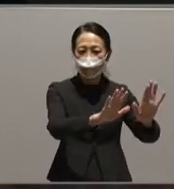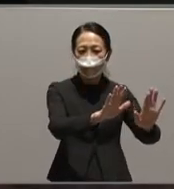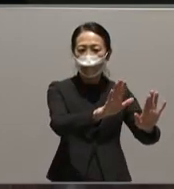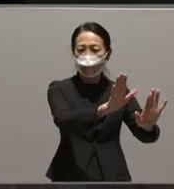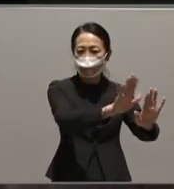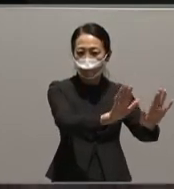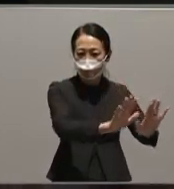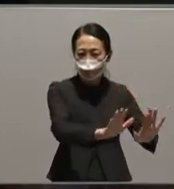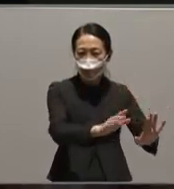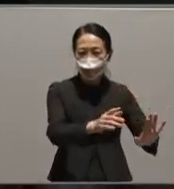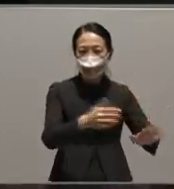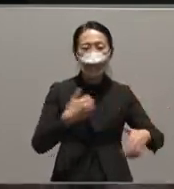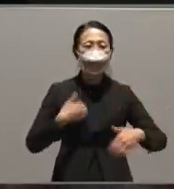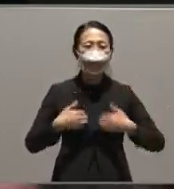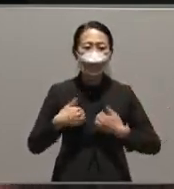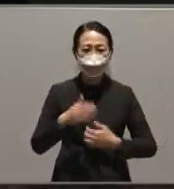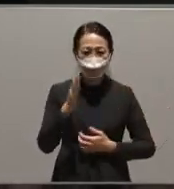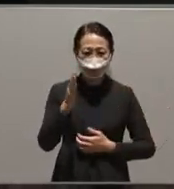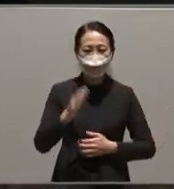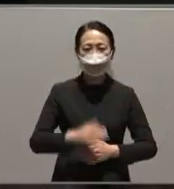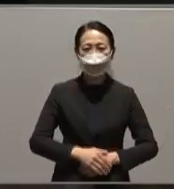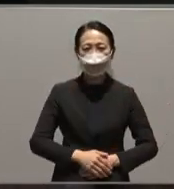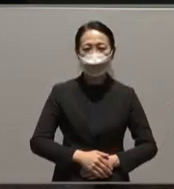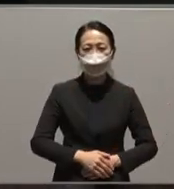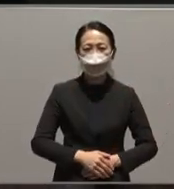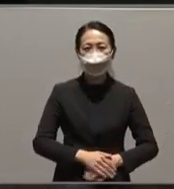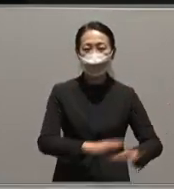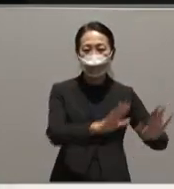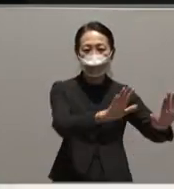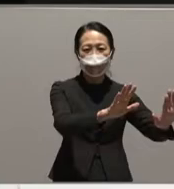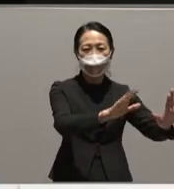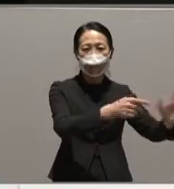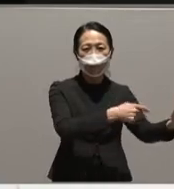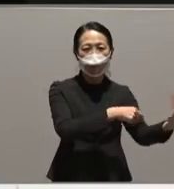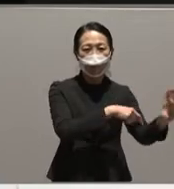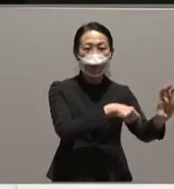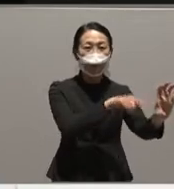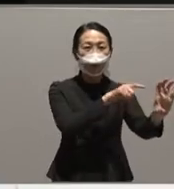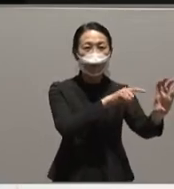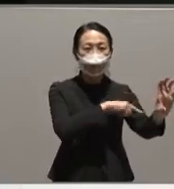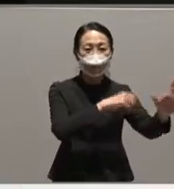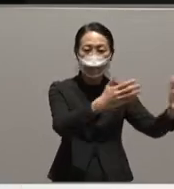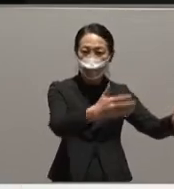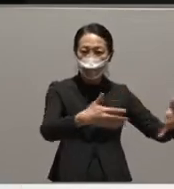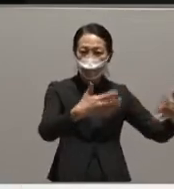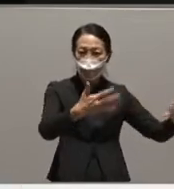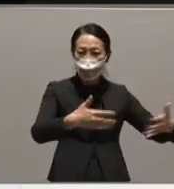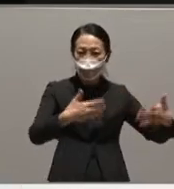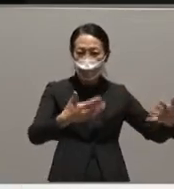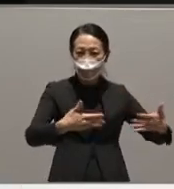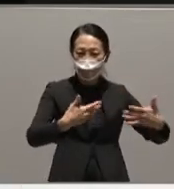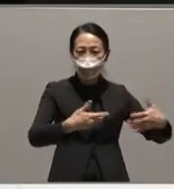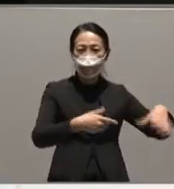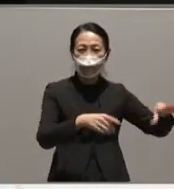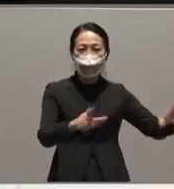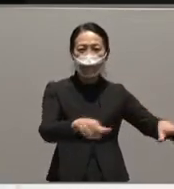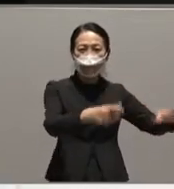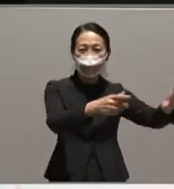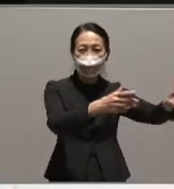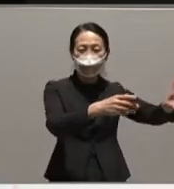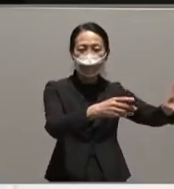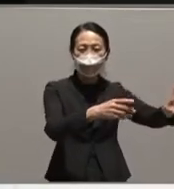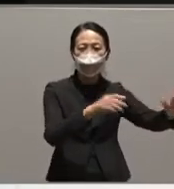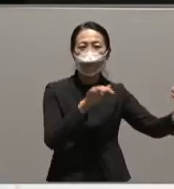touch. So maybe you can get some energy, get the power from the tree. Talk with the tree. I